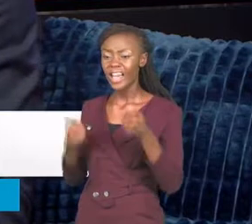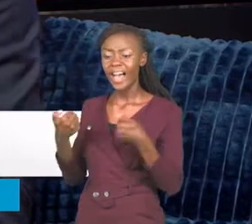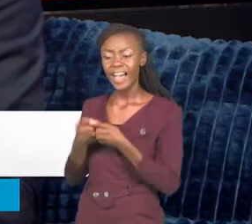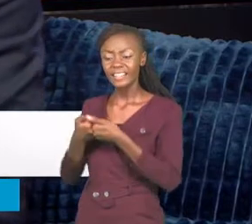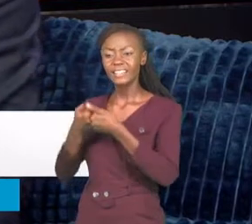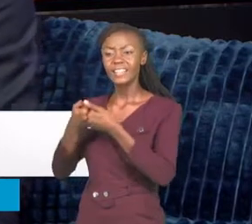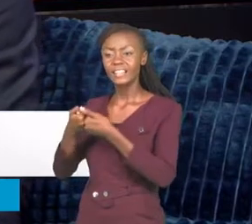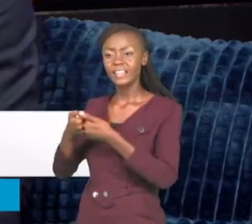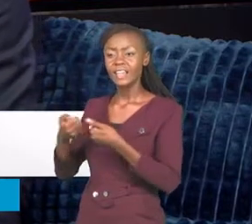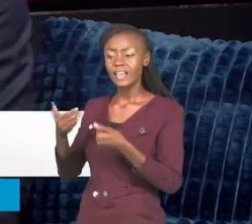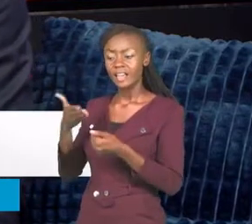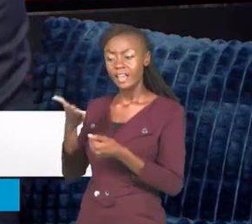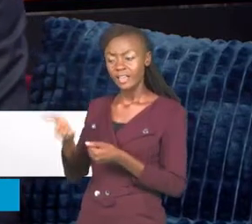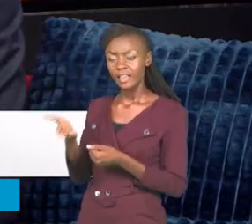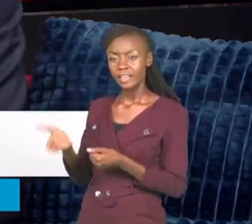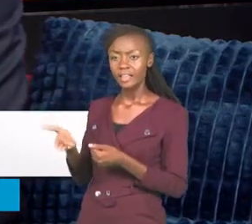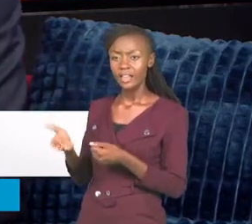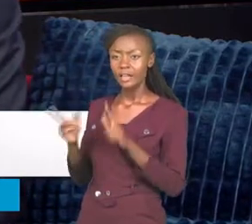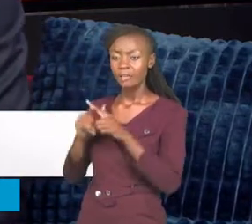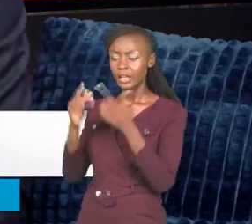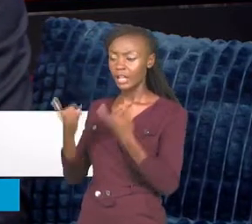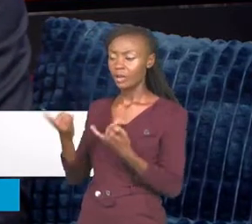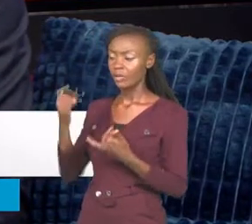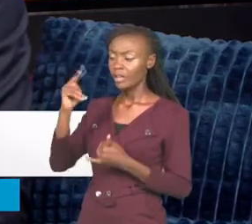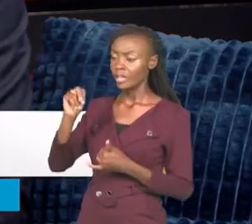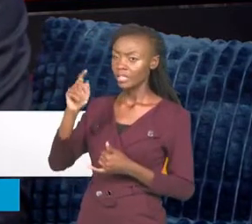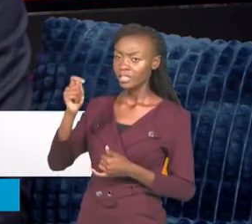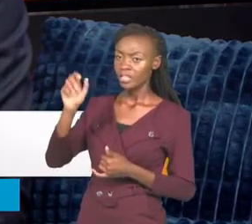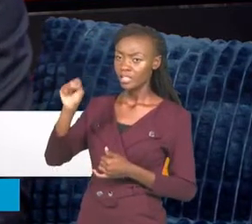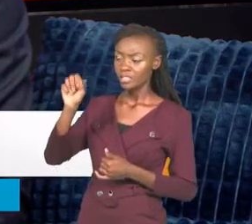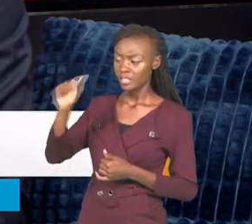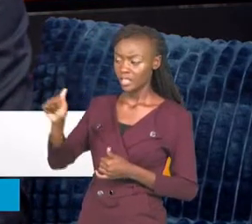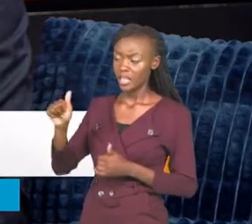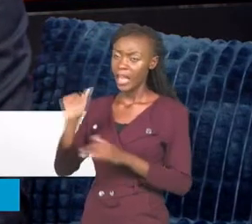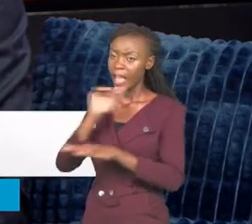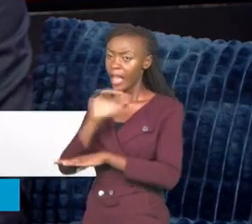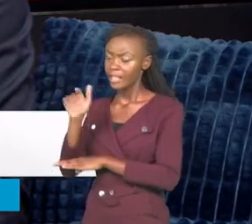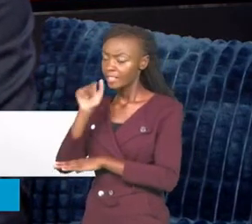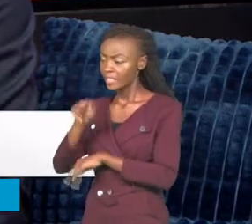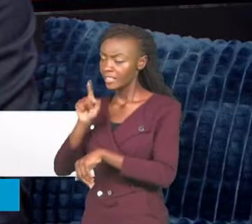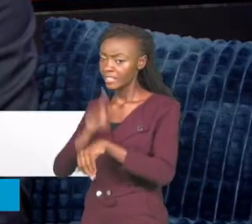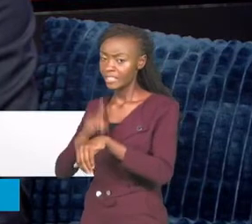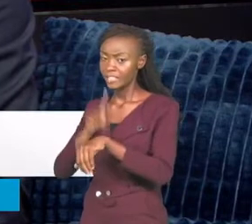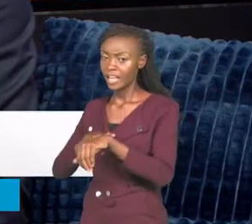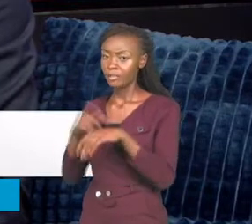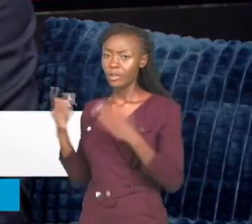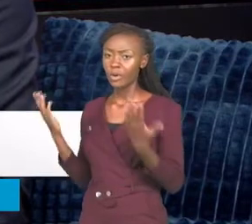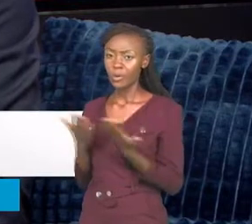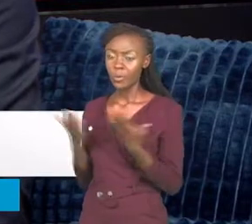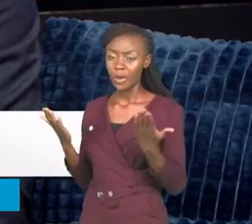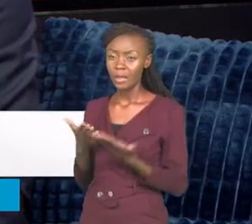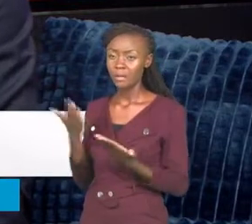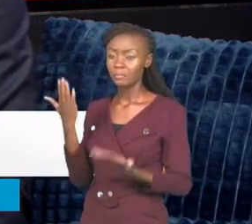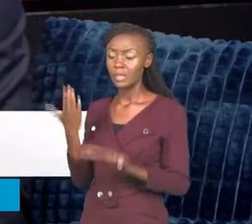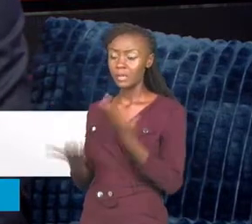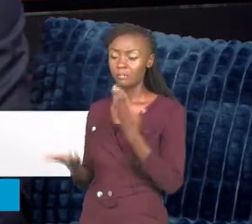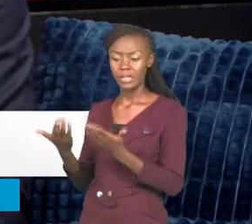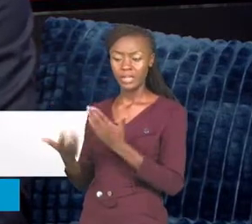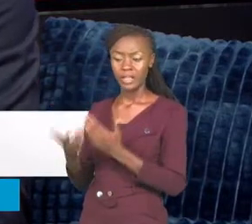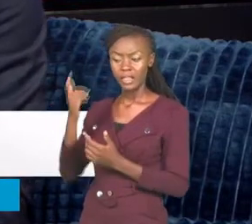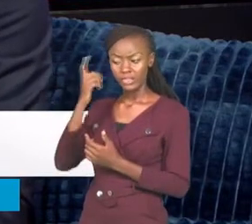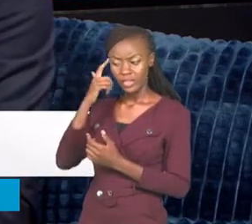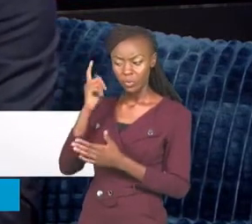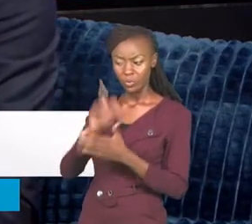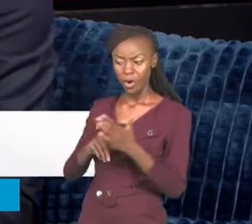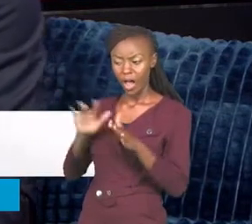on happening right there. So as the NTSA, maybe is it high time we need now to kind of review on how people operate